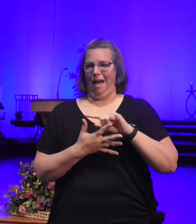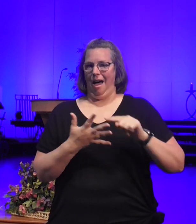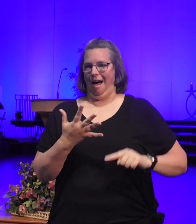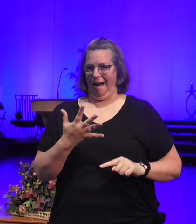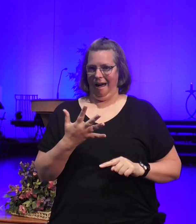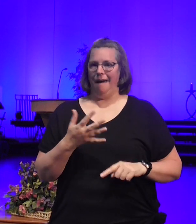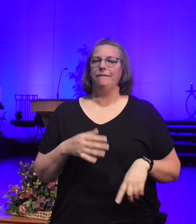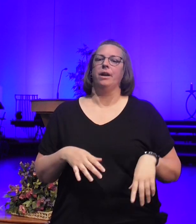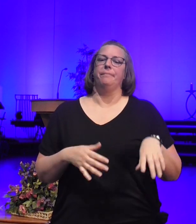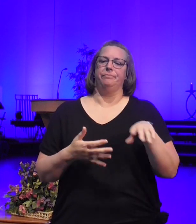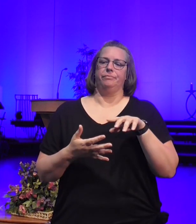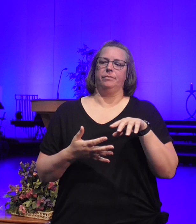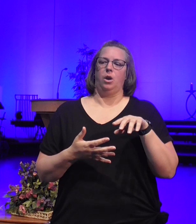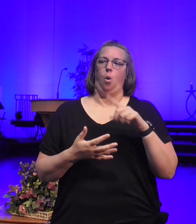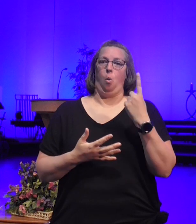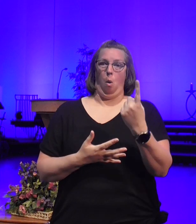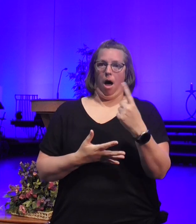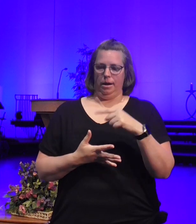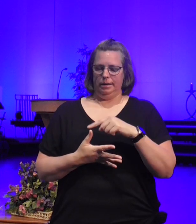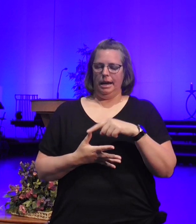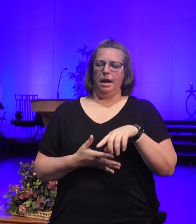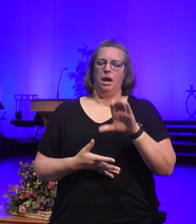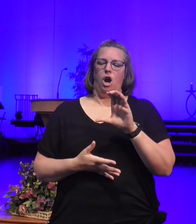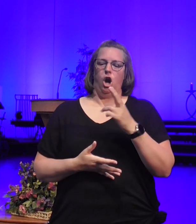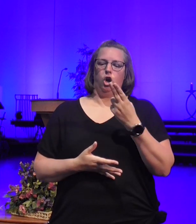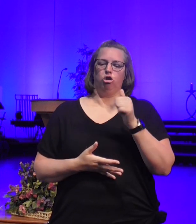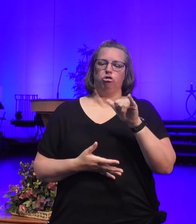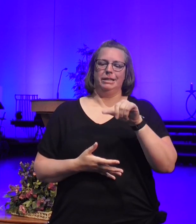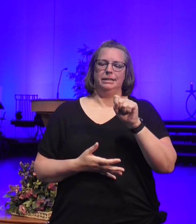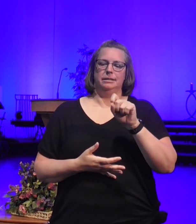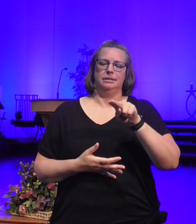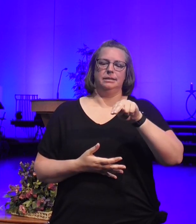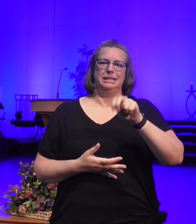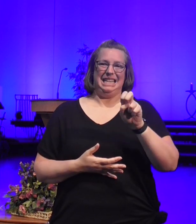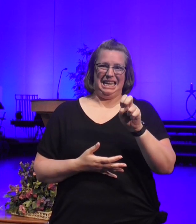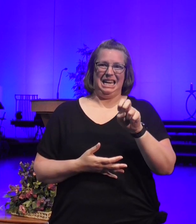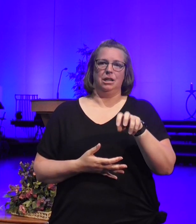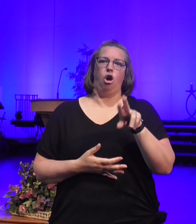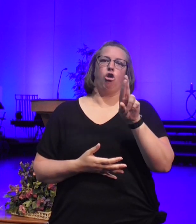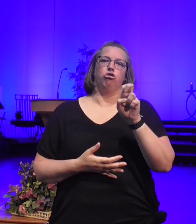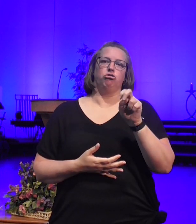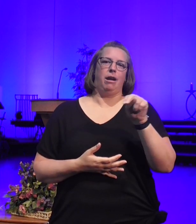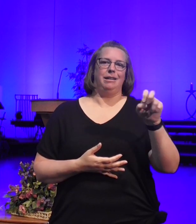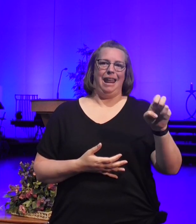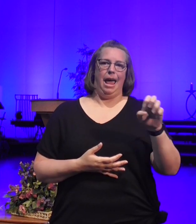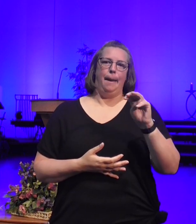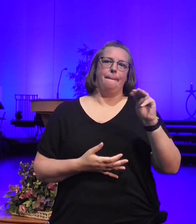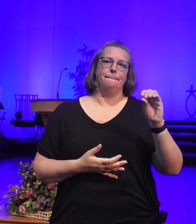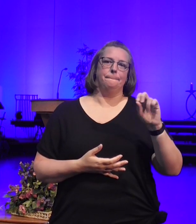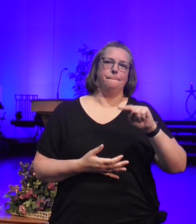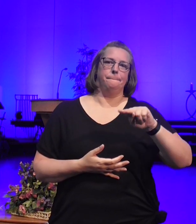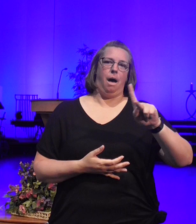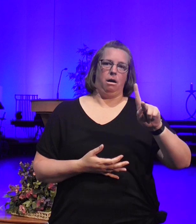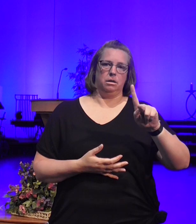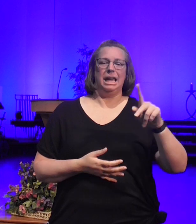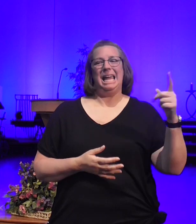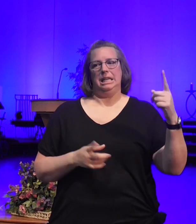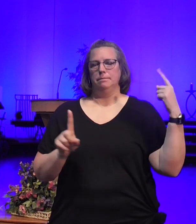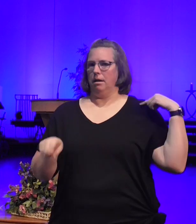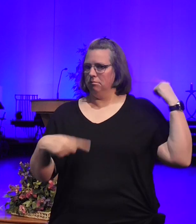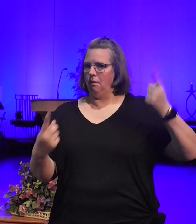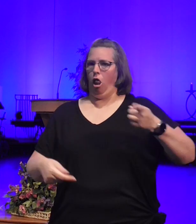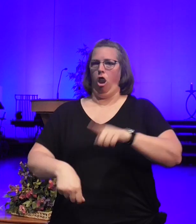graduates is Christine Renee Monks, and she has been a member of our community for a long time. She's a practitioner in our